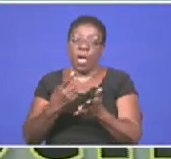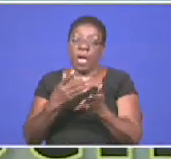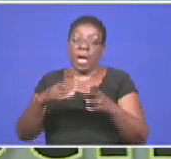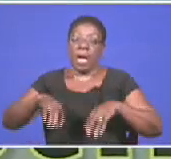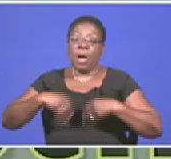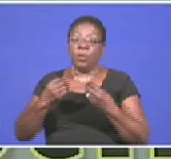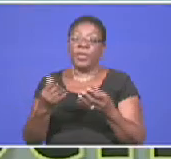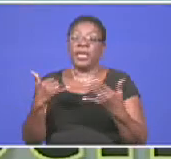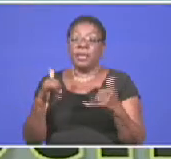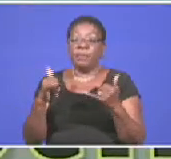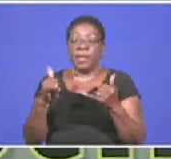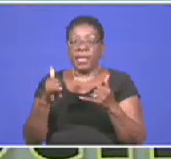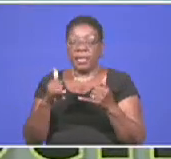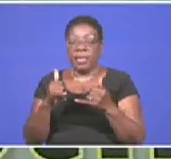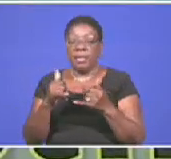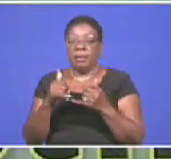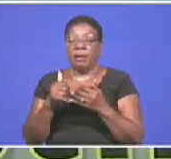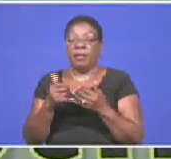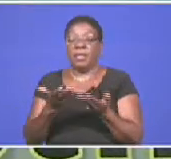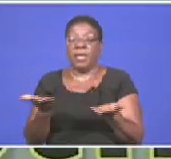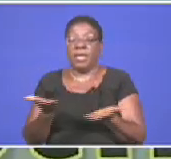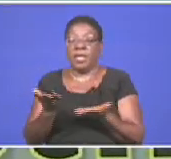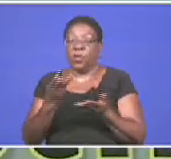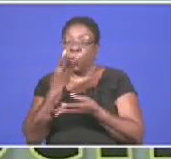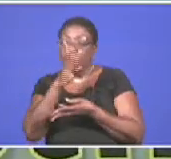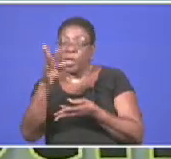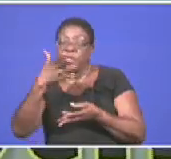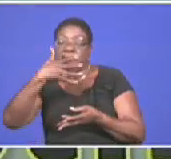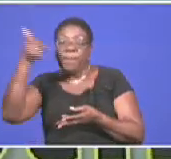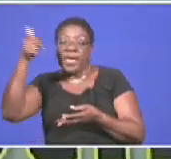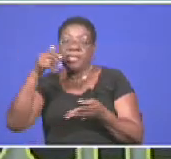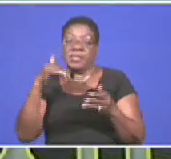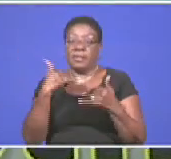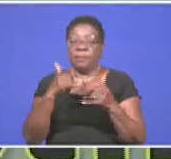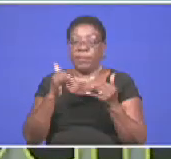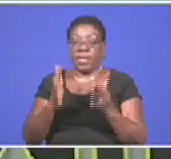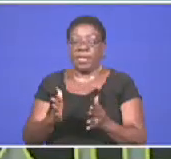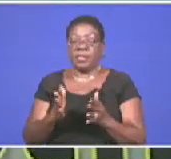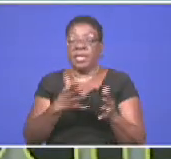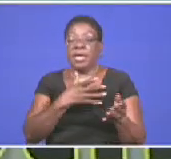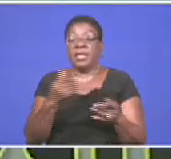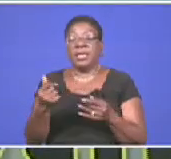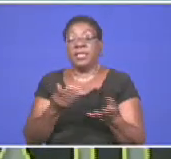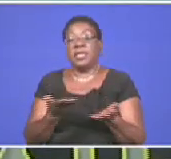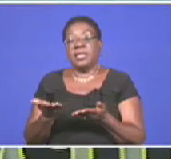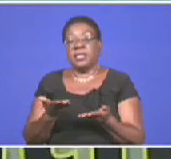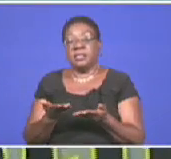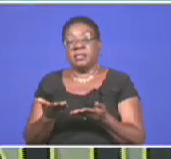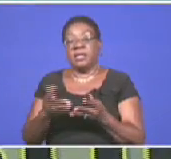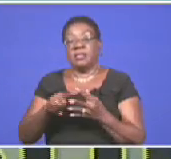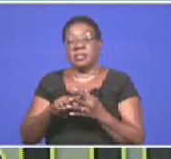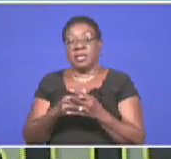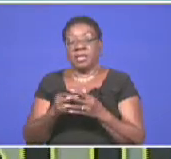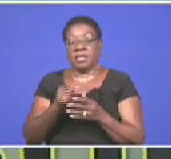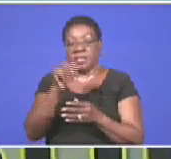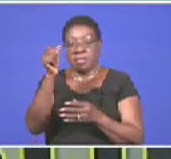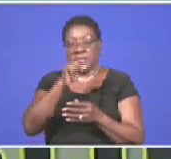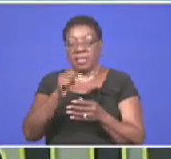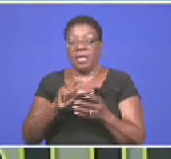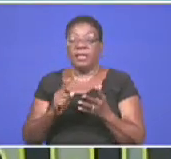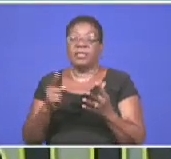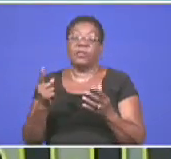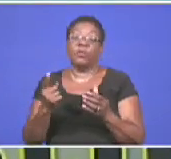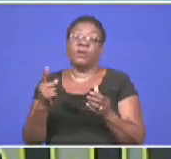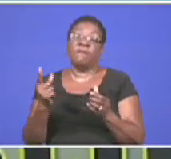3 games in, and then from there, they can take this and really start their season, because this really is one of the first